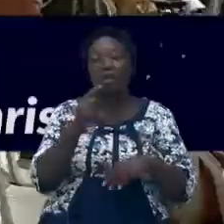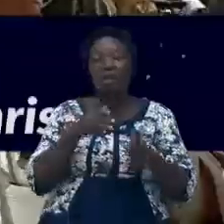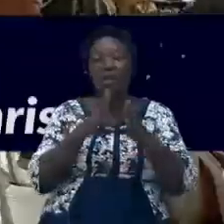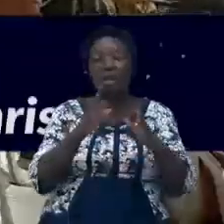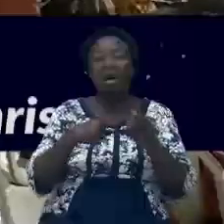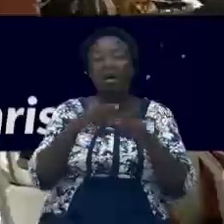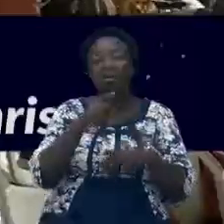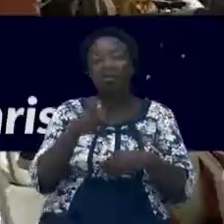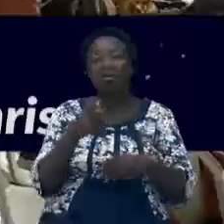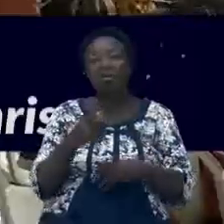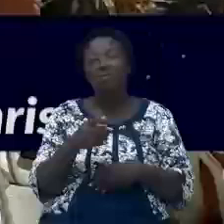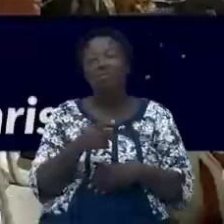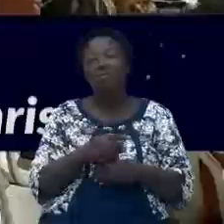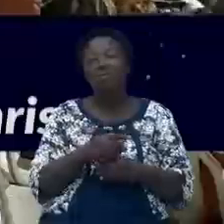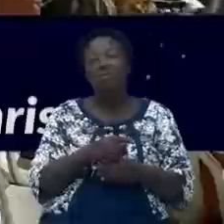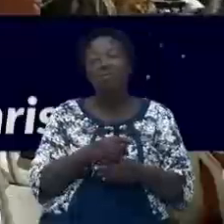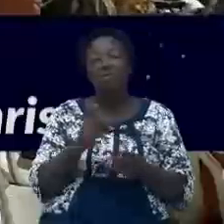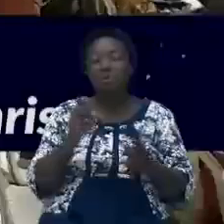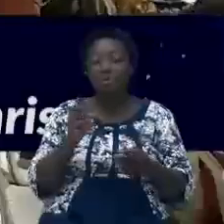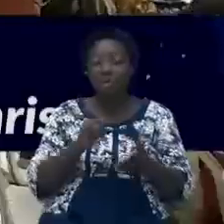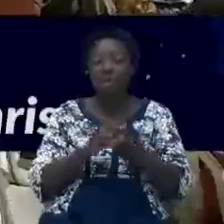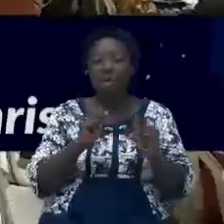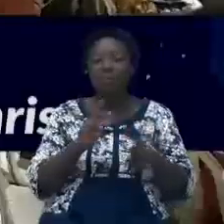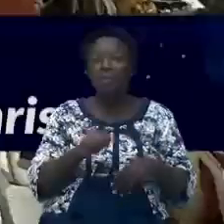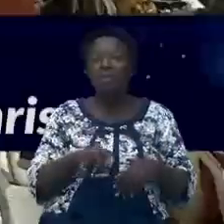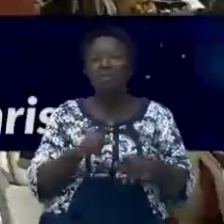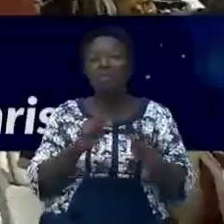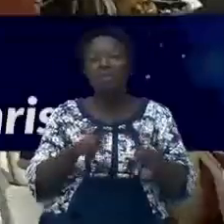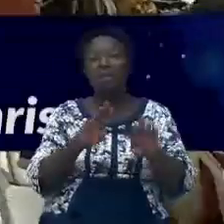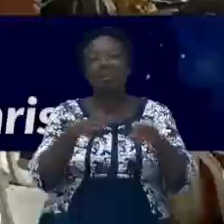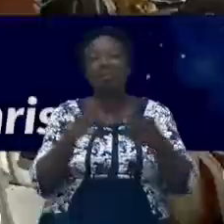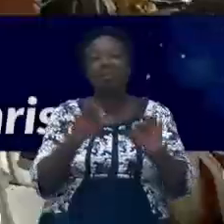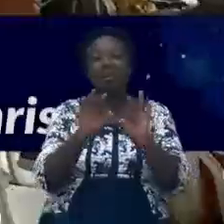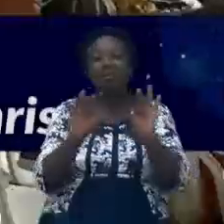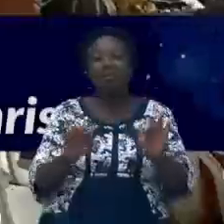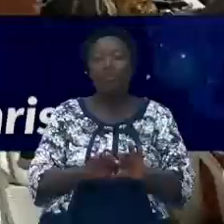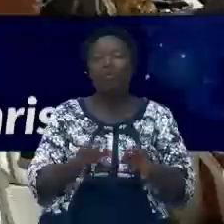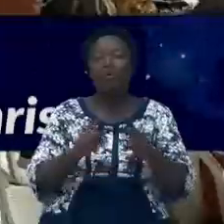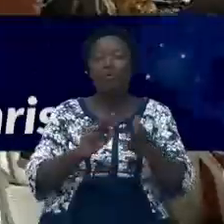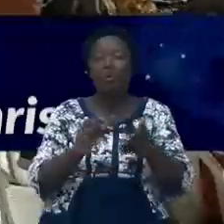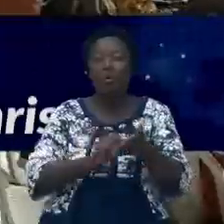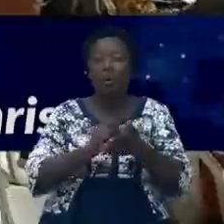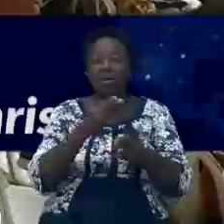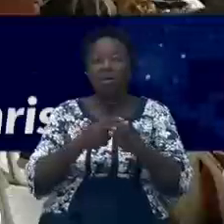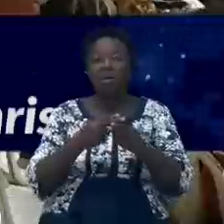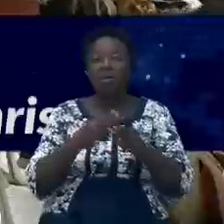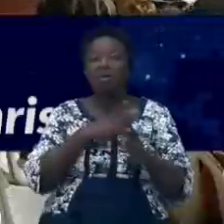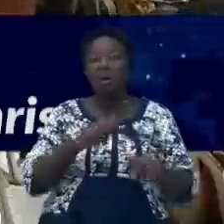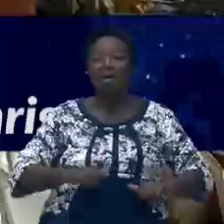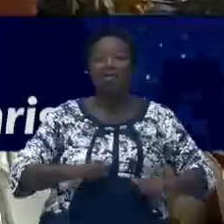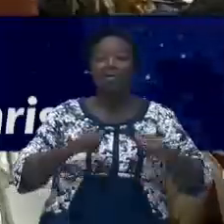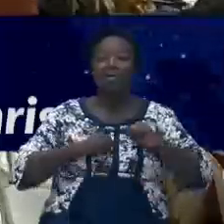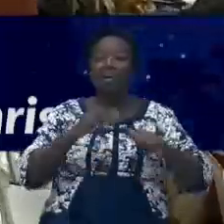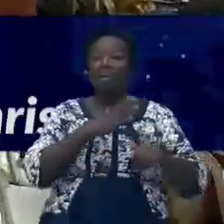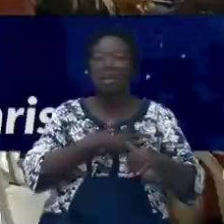there get the attention of the counselor nearest to you collect the sleep fill it